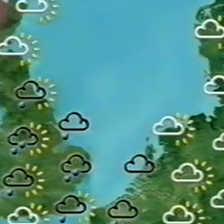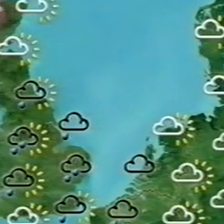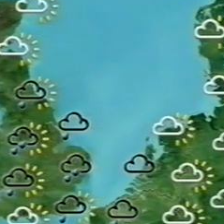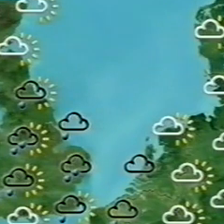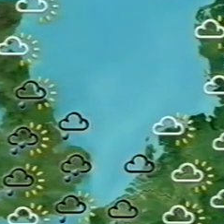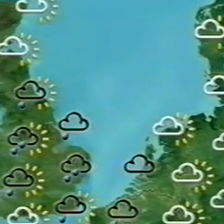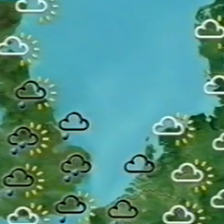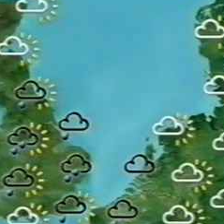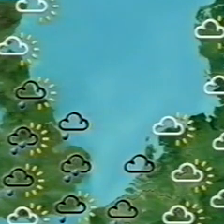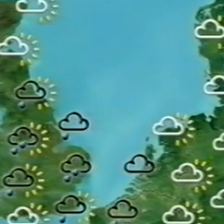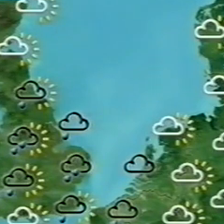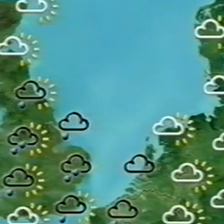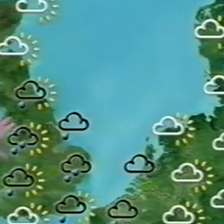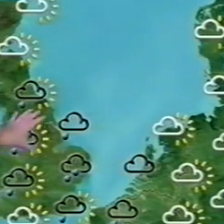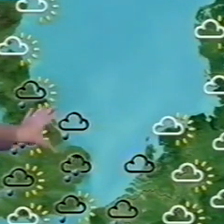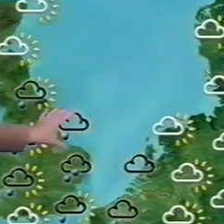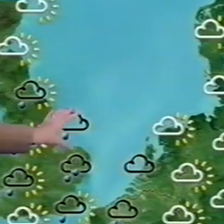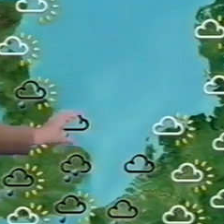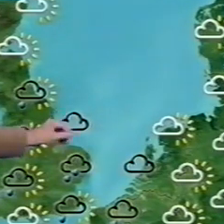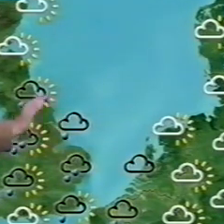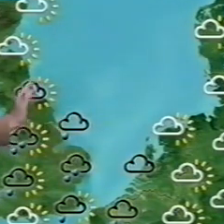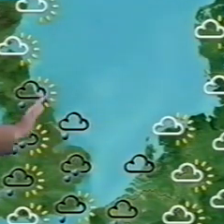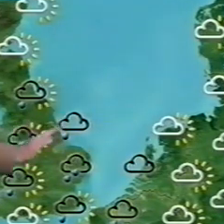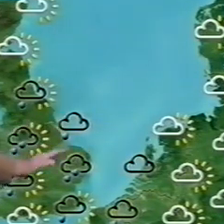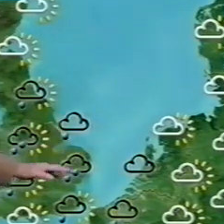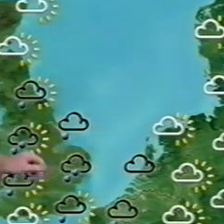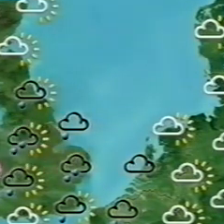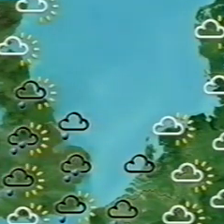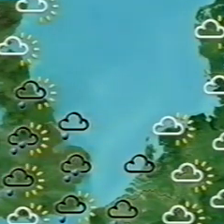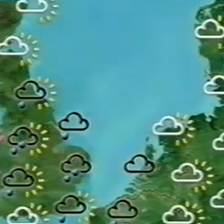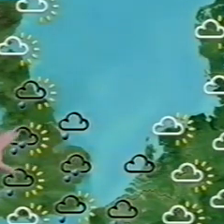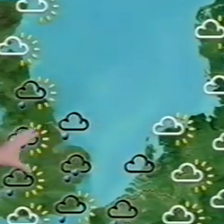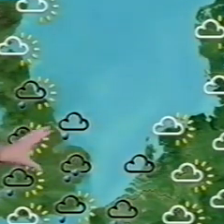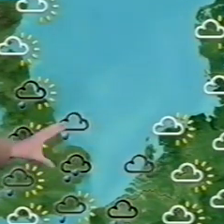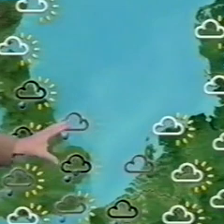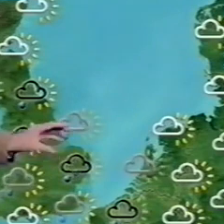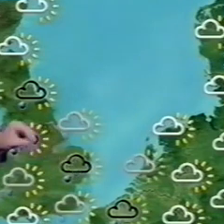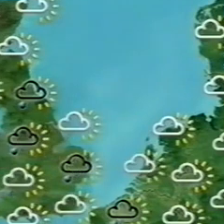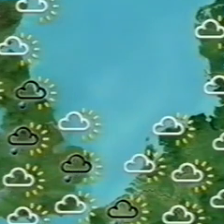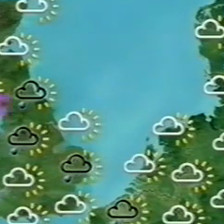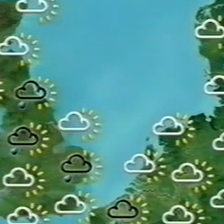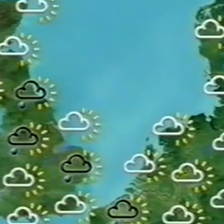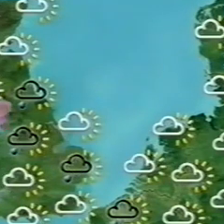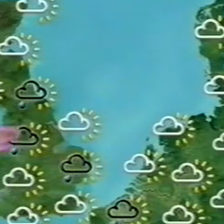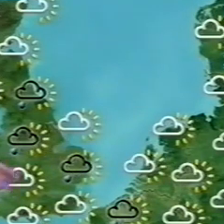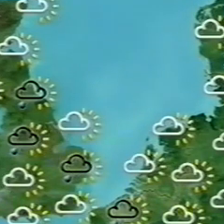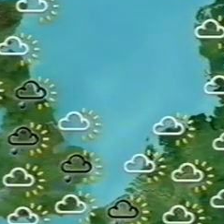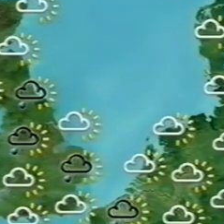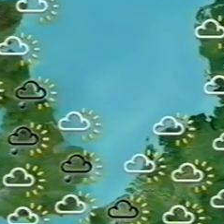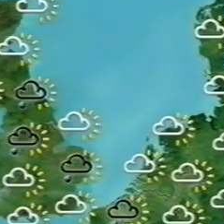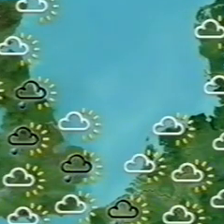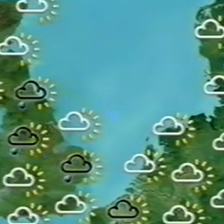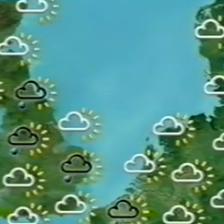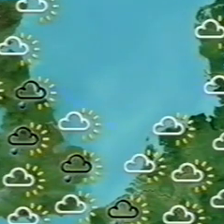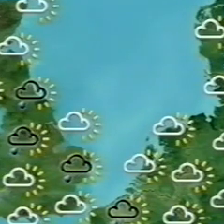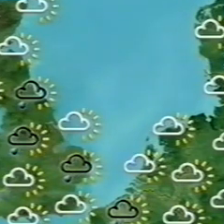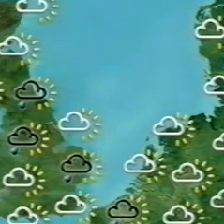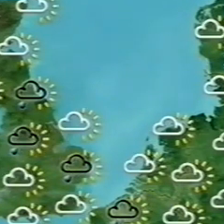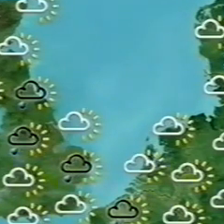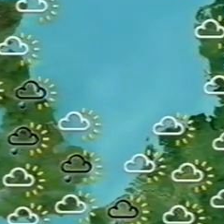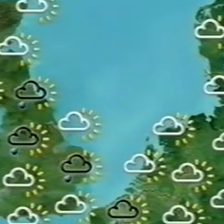that rain will pull away during the day. The showers will head on eastwards, one or two fairly heavy ones, but then as they move on, coming along behind will be somewhat